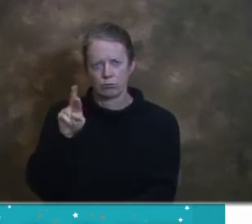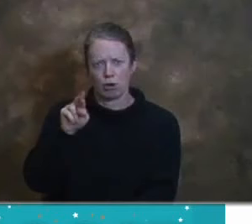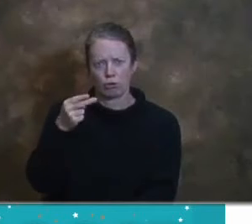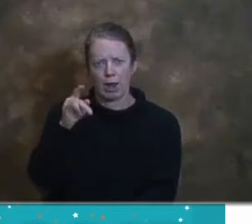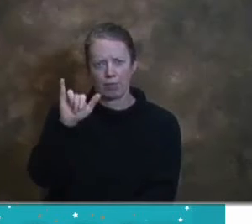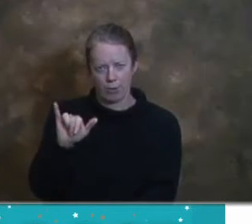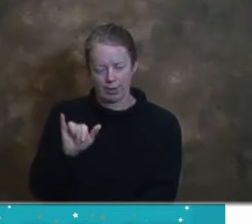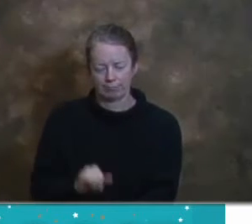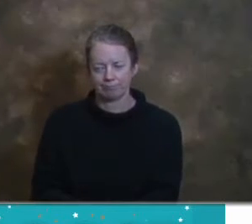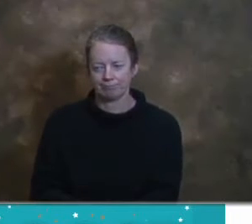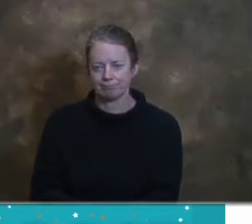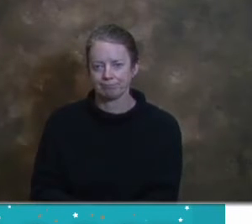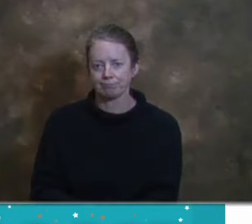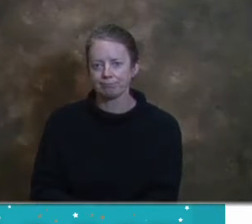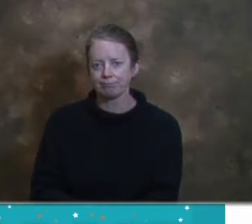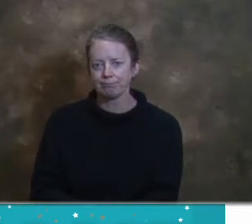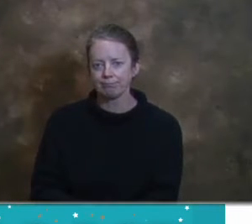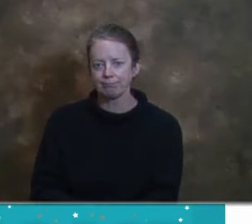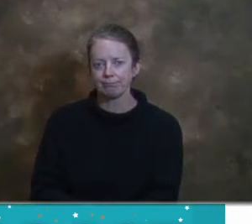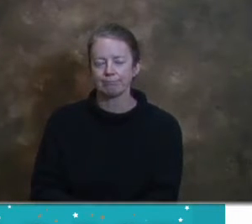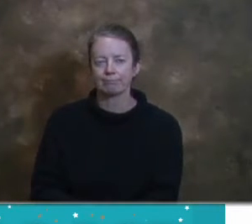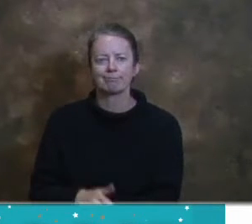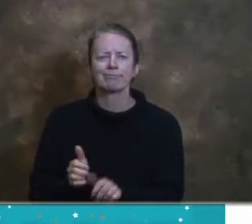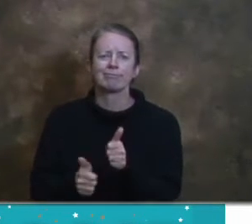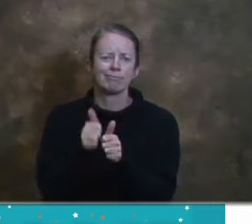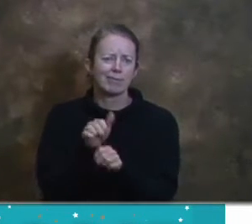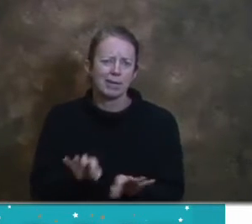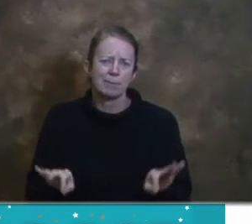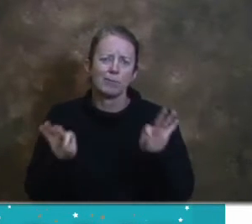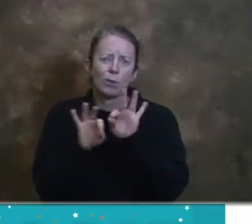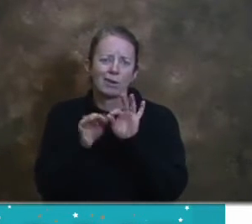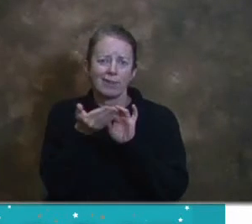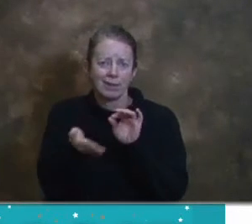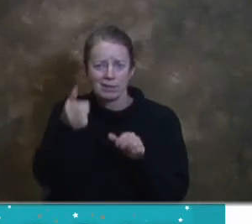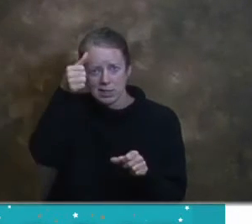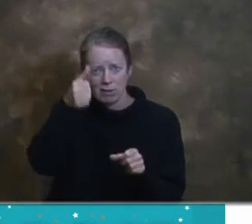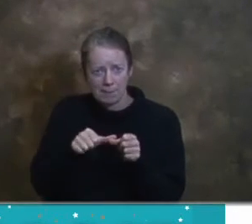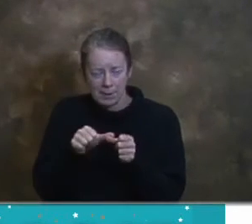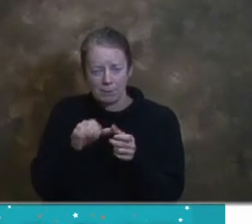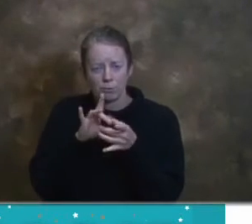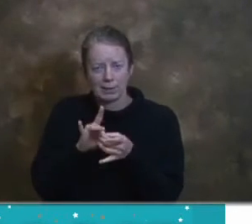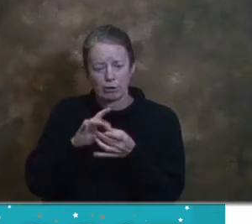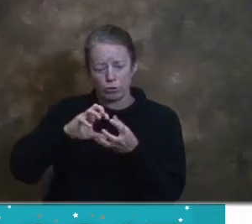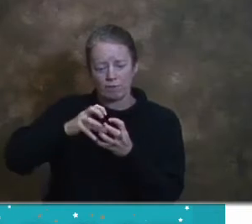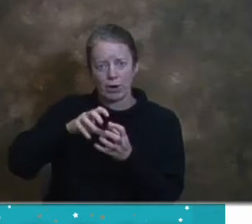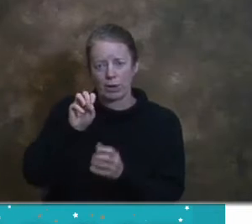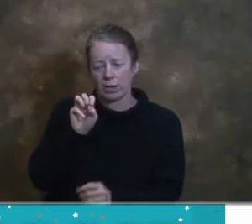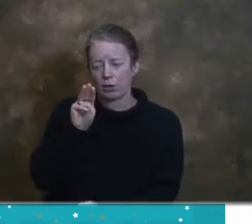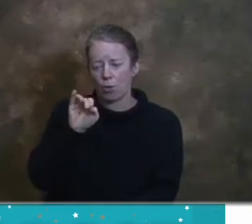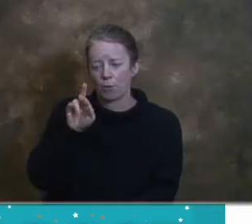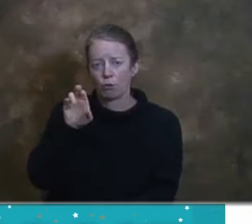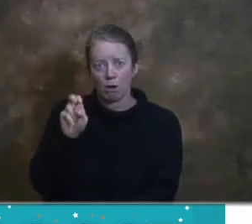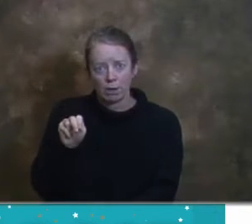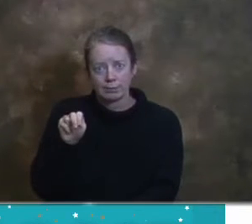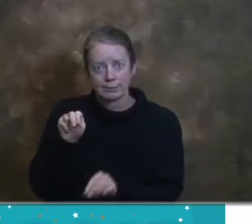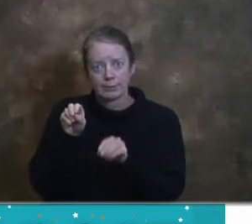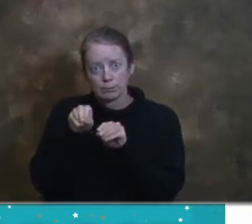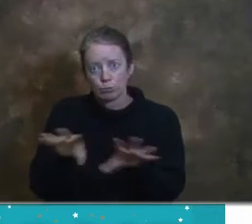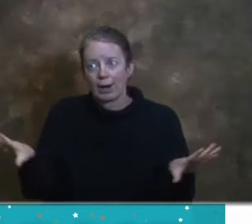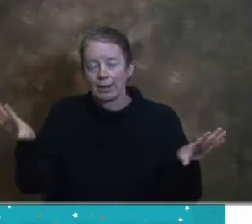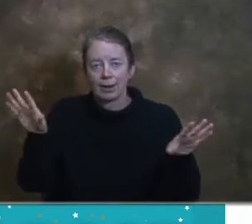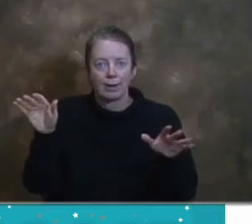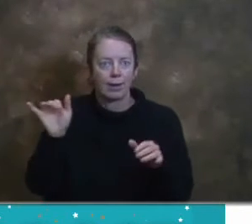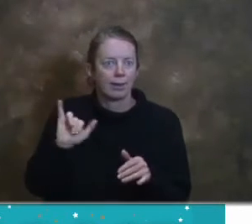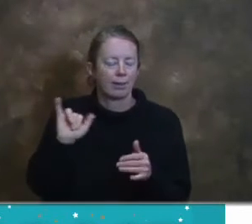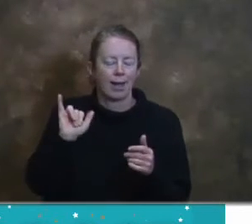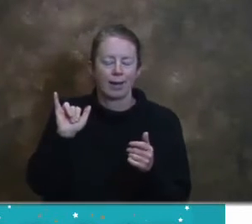some information, there are just some key things right now with Omicron spreading essentially like